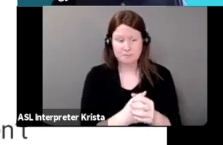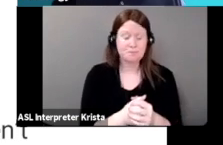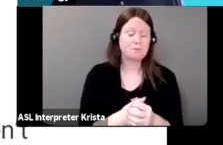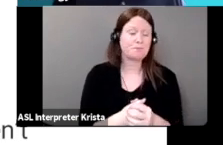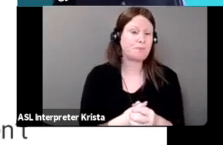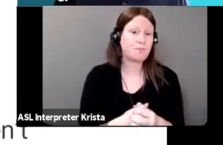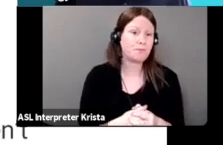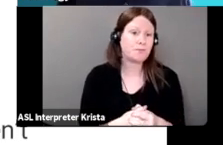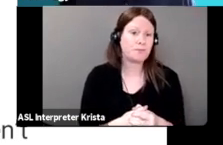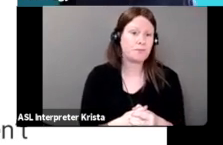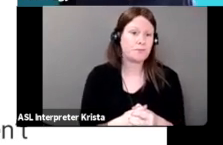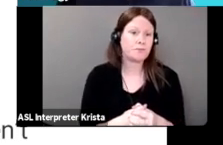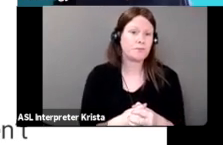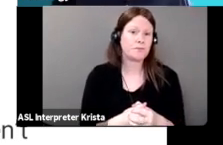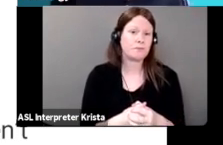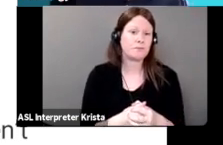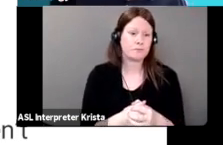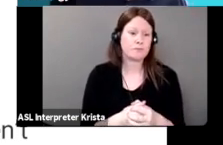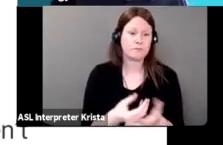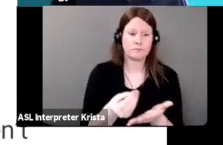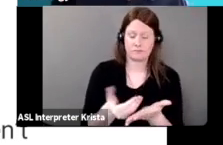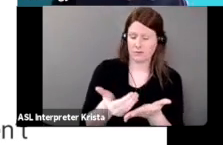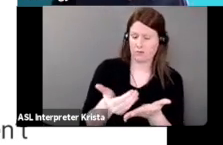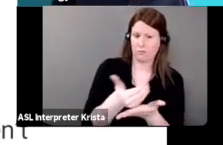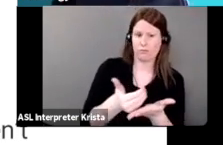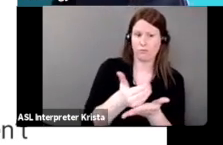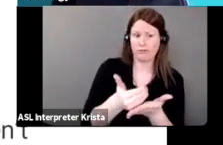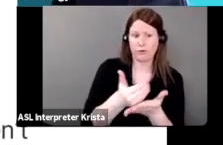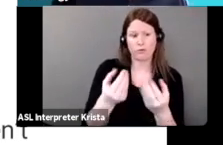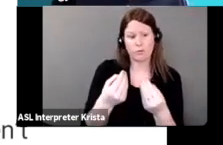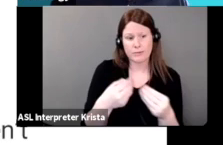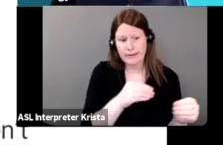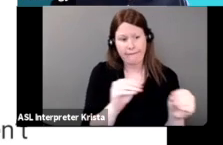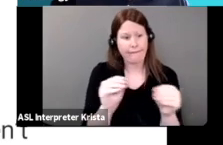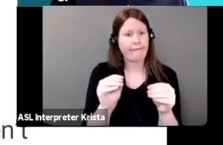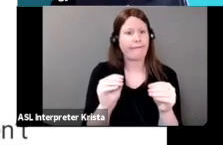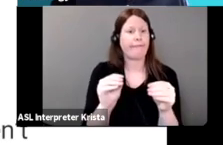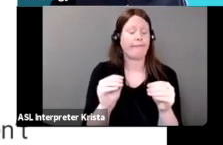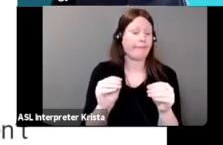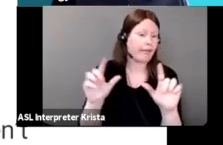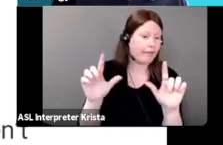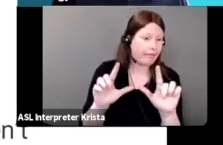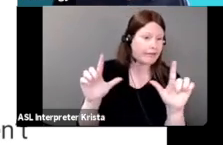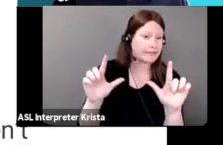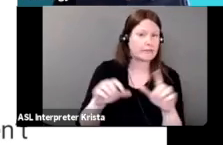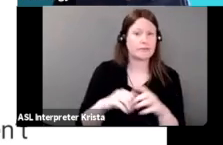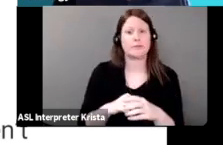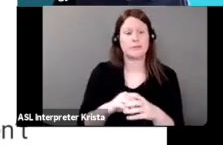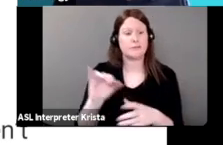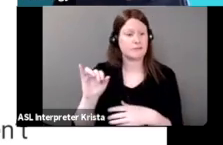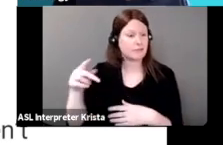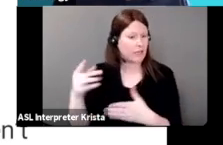Revenue from sale, licensing, or assignment of IP rights. Those are a very